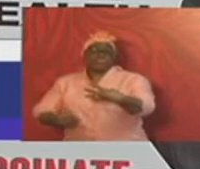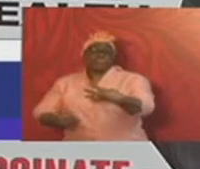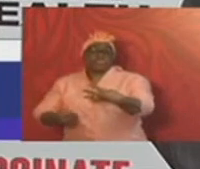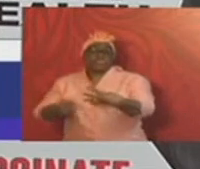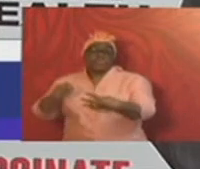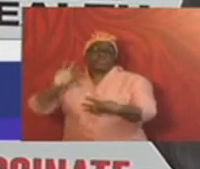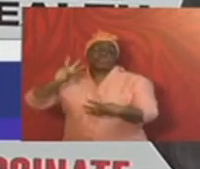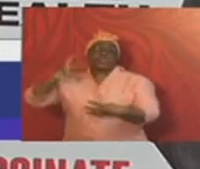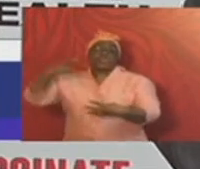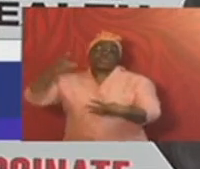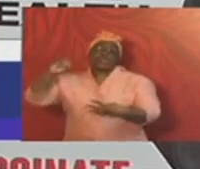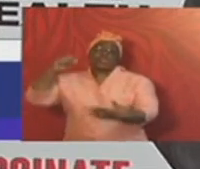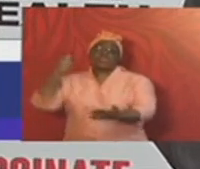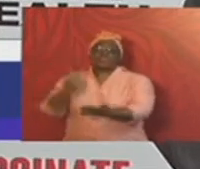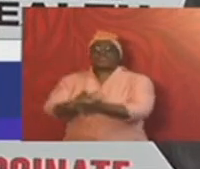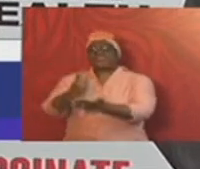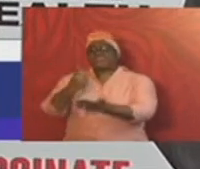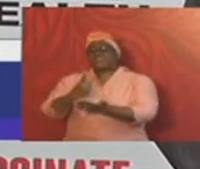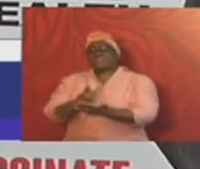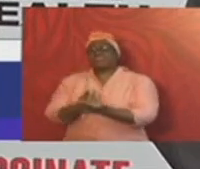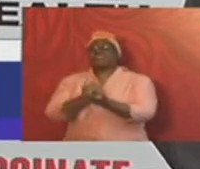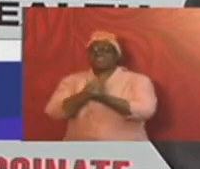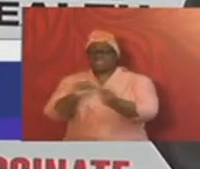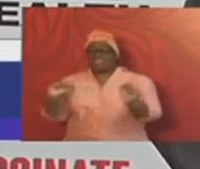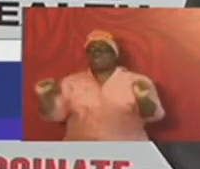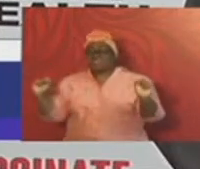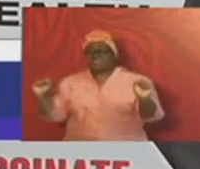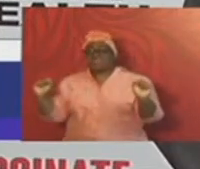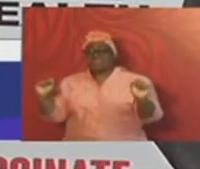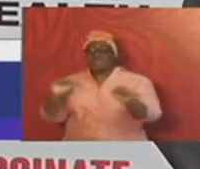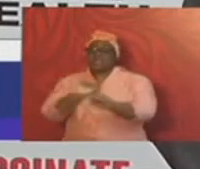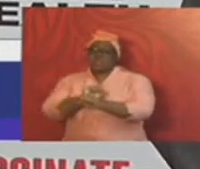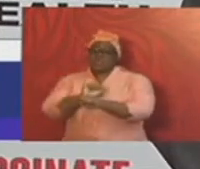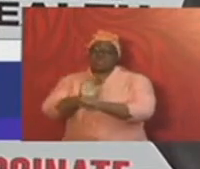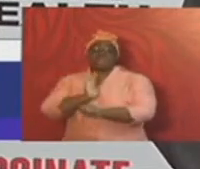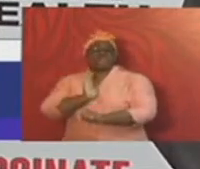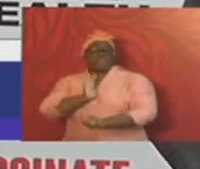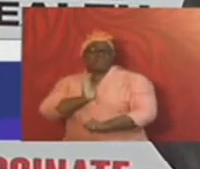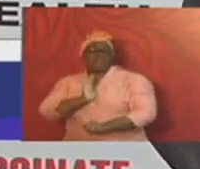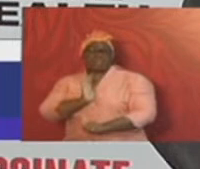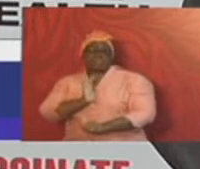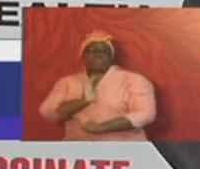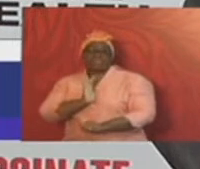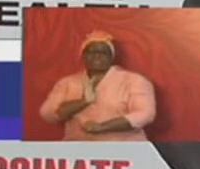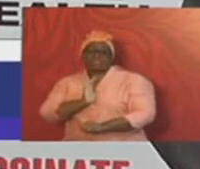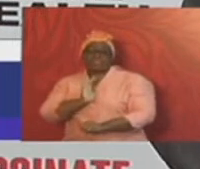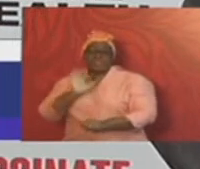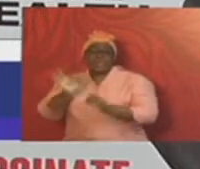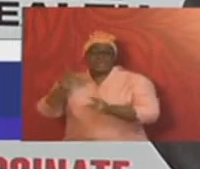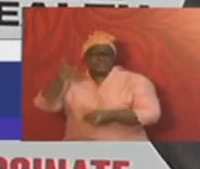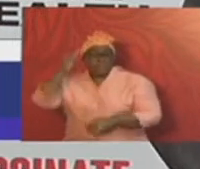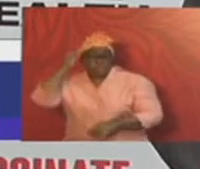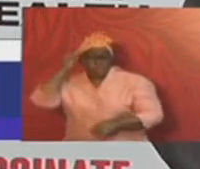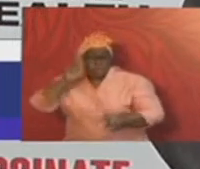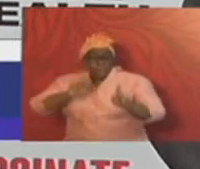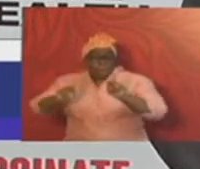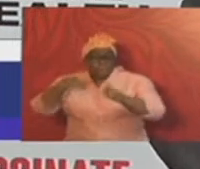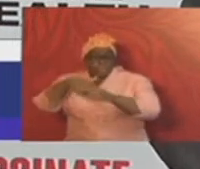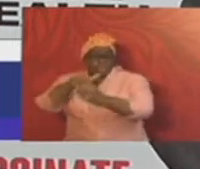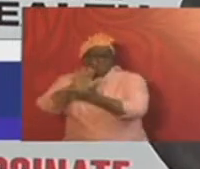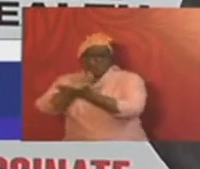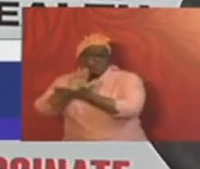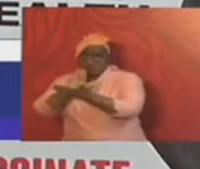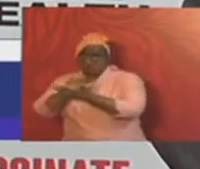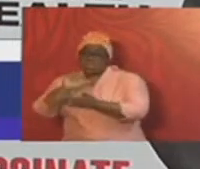the unvaccinated friends and relatives, co-workers, you now have a number of options available to you. Please don't